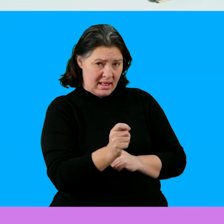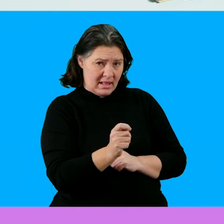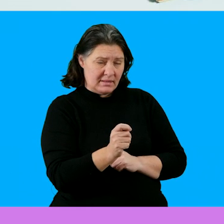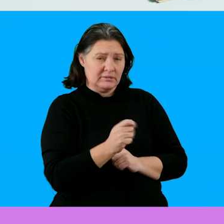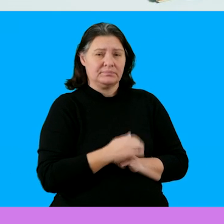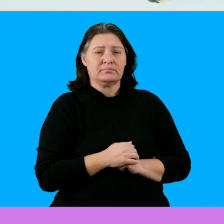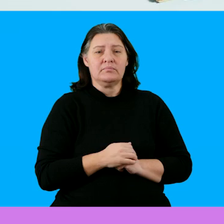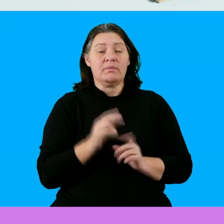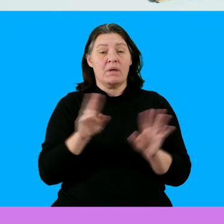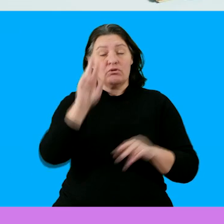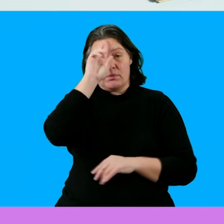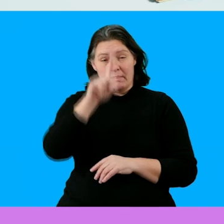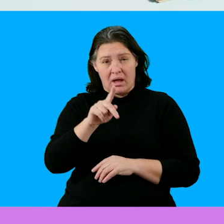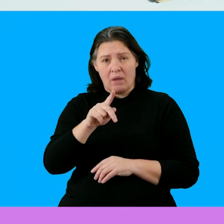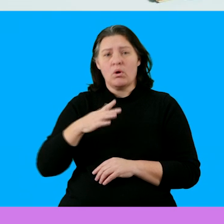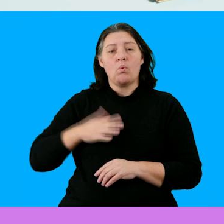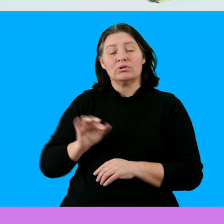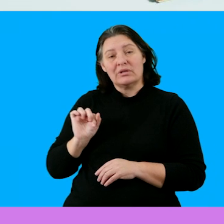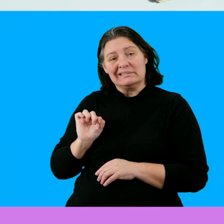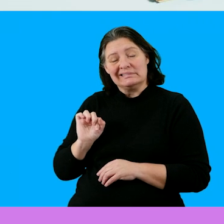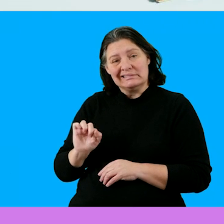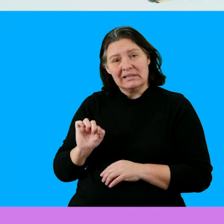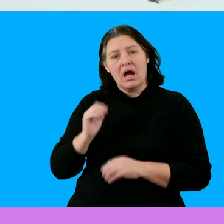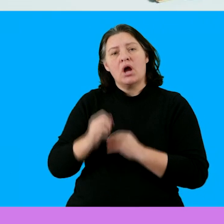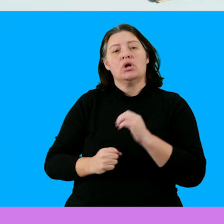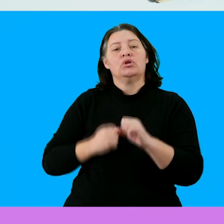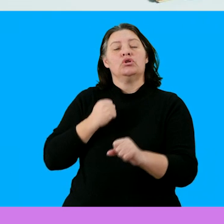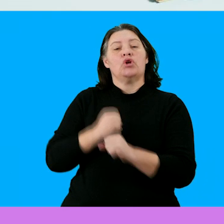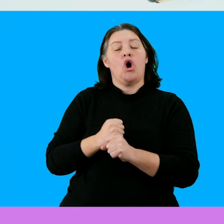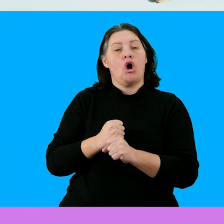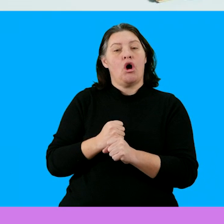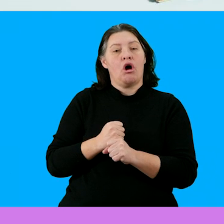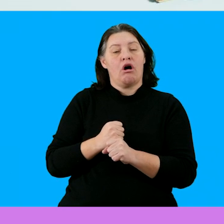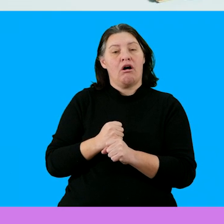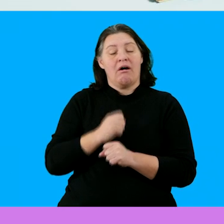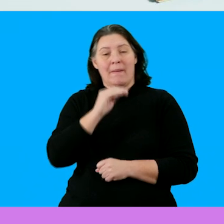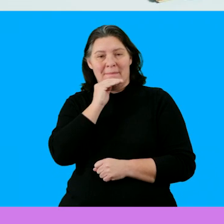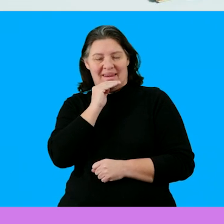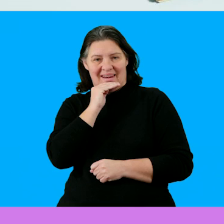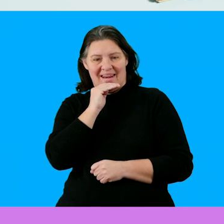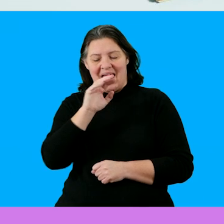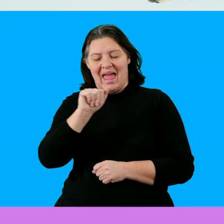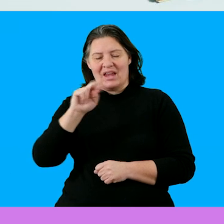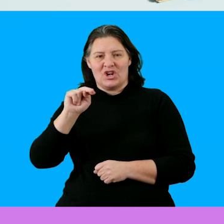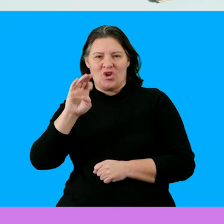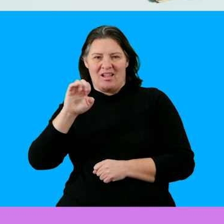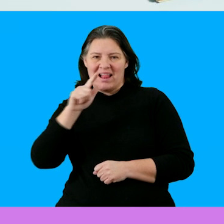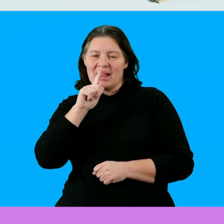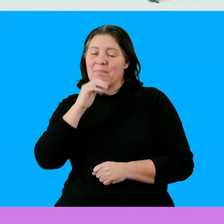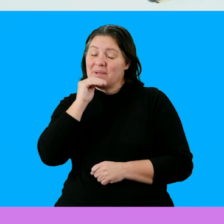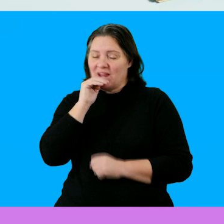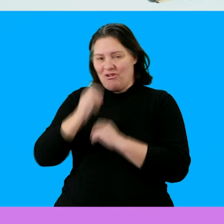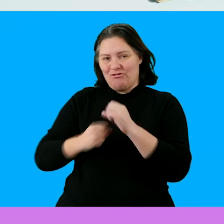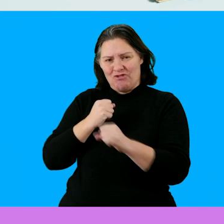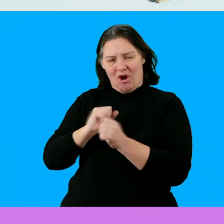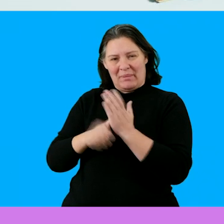or salary. But remember, we would like to know what is an annual pension fund. So the word annual refers to year, right? So first